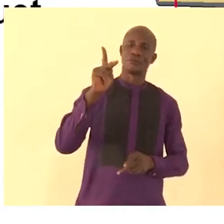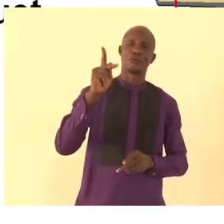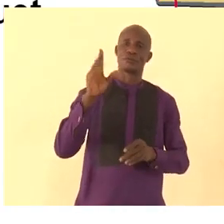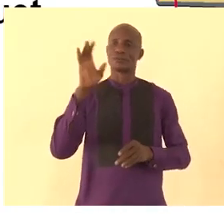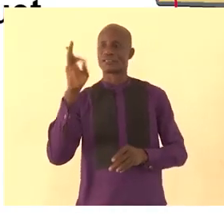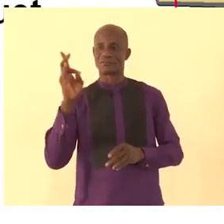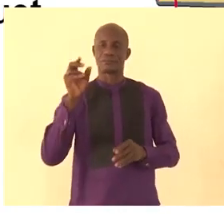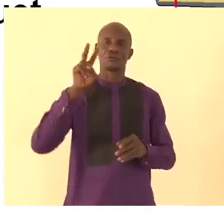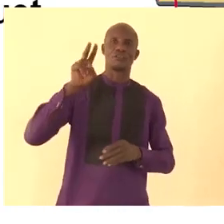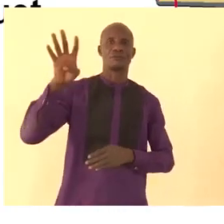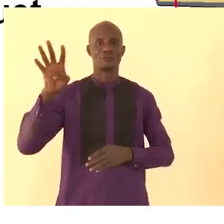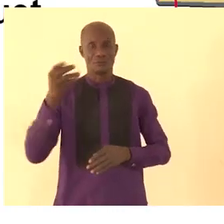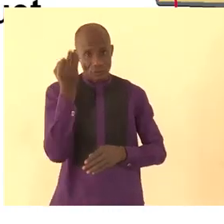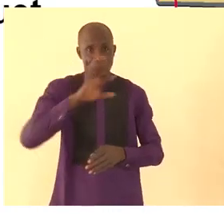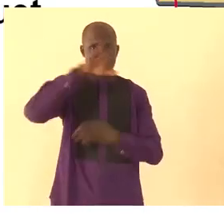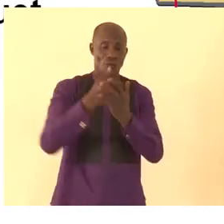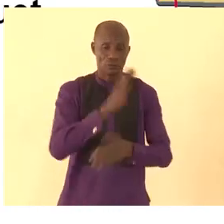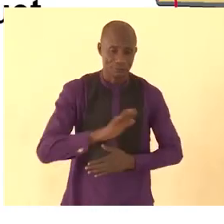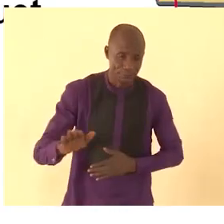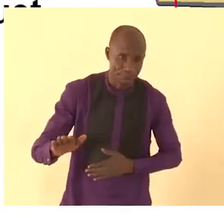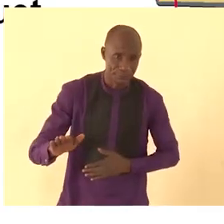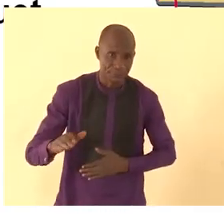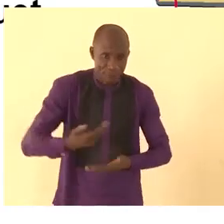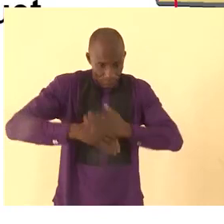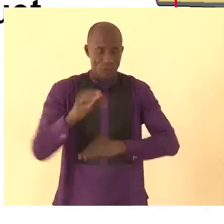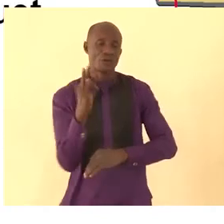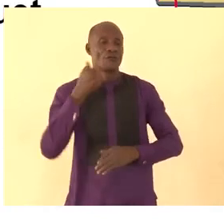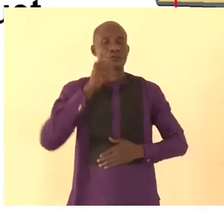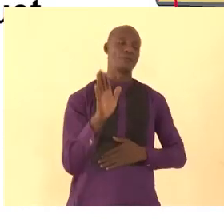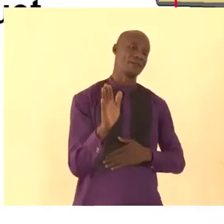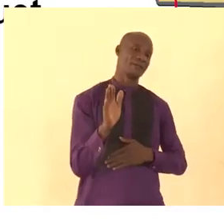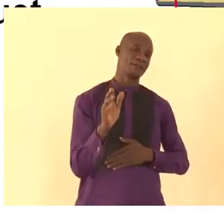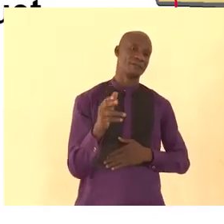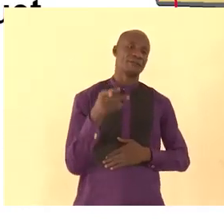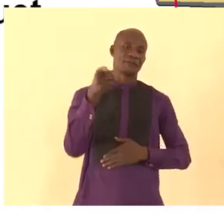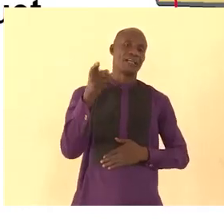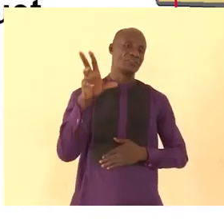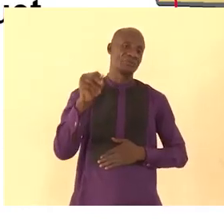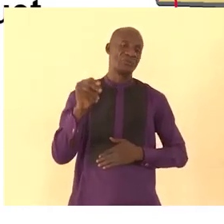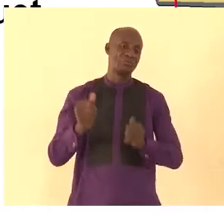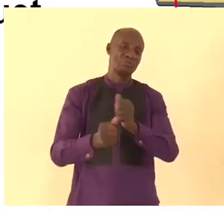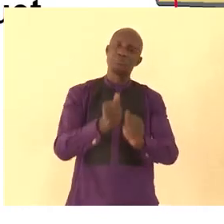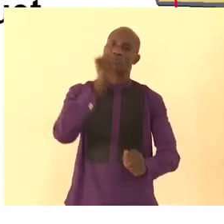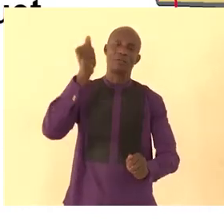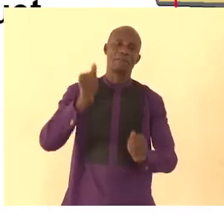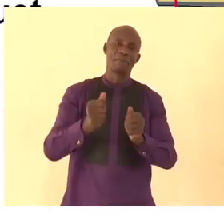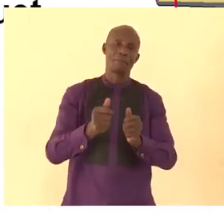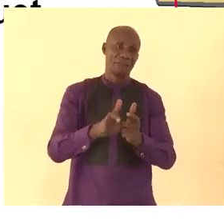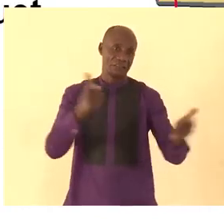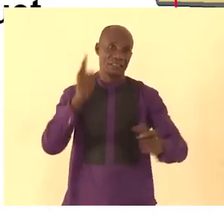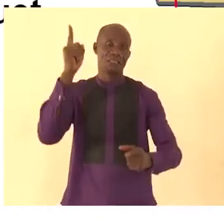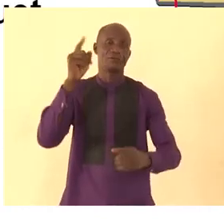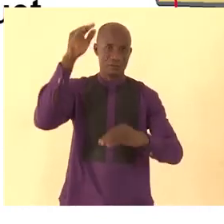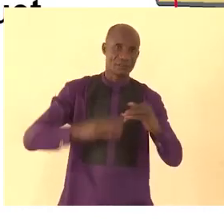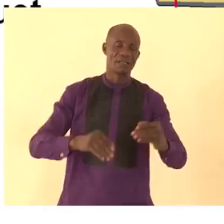to 28, of all children born of women, there is no greater one than